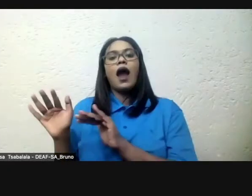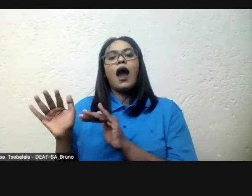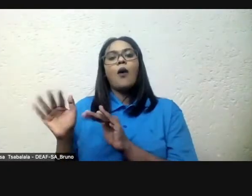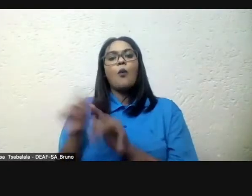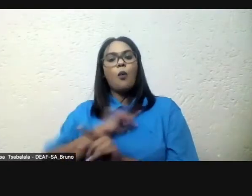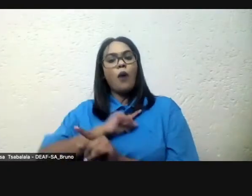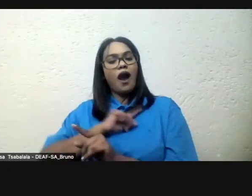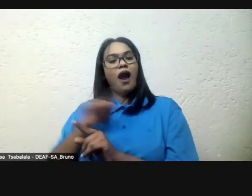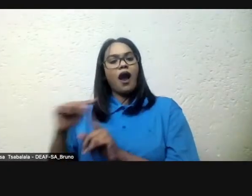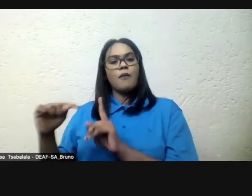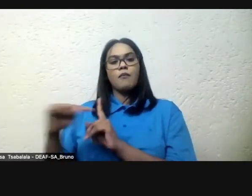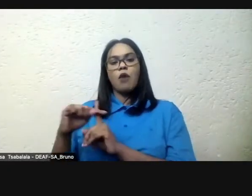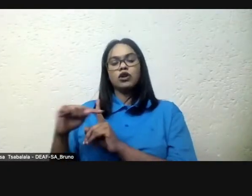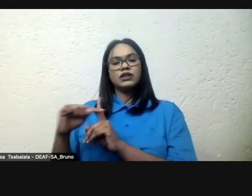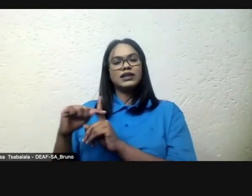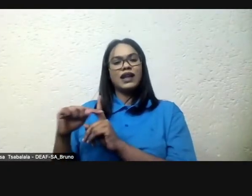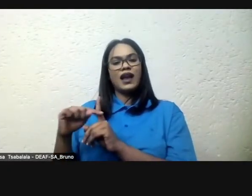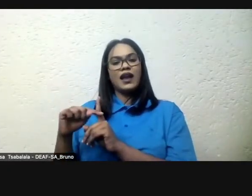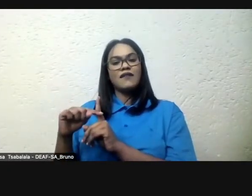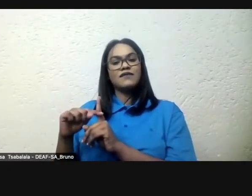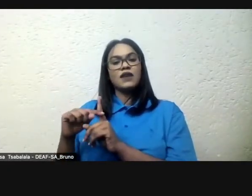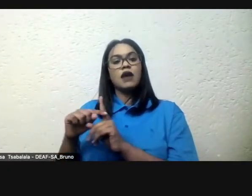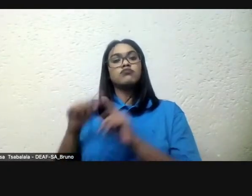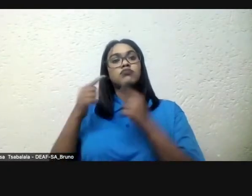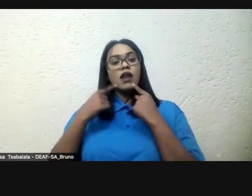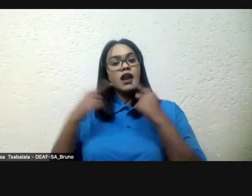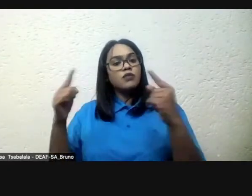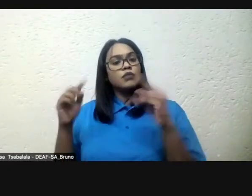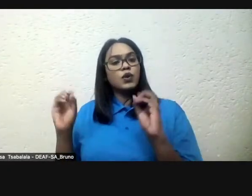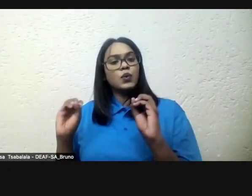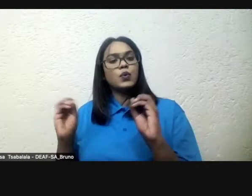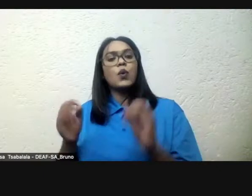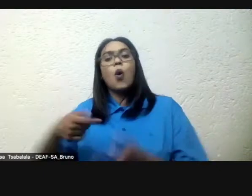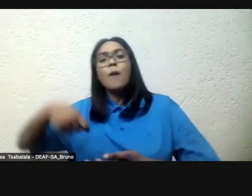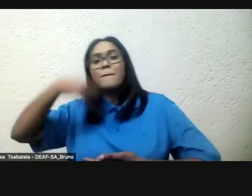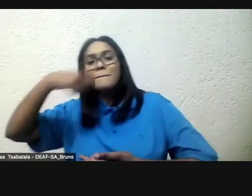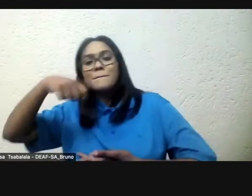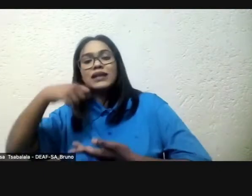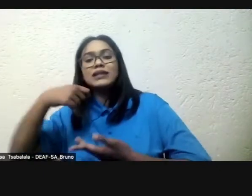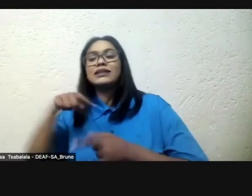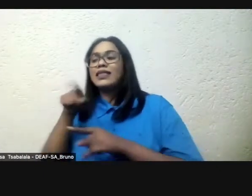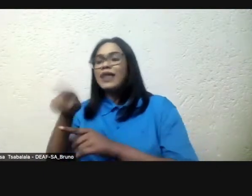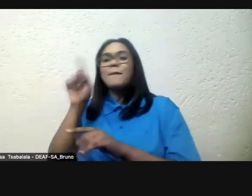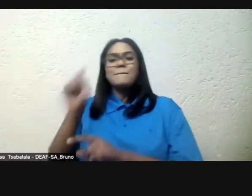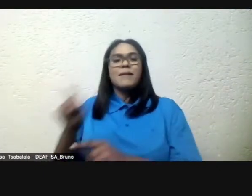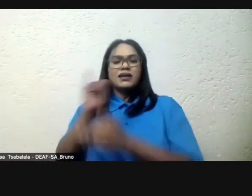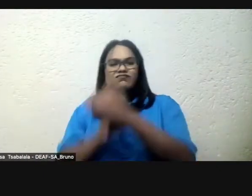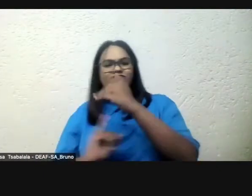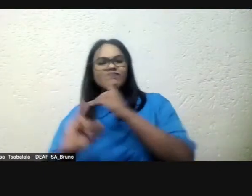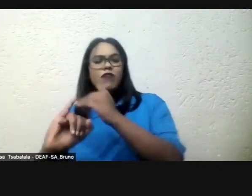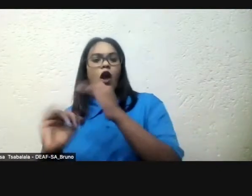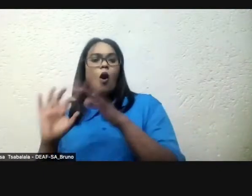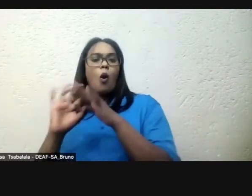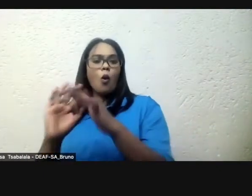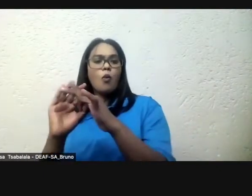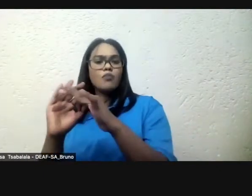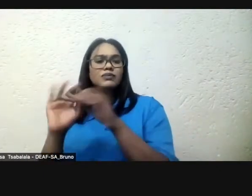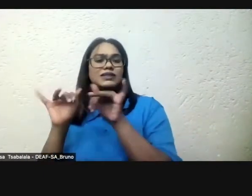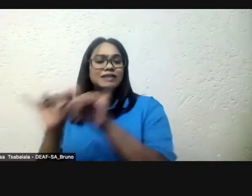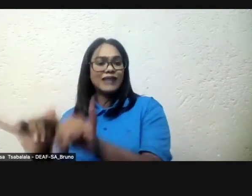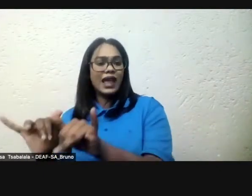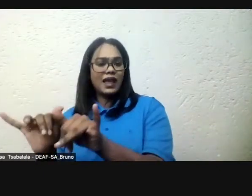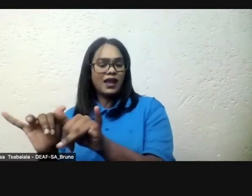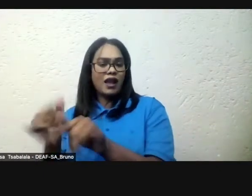tested positive, queuing for medicines while they know that they are supposed to be in isolation? Second question is